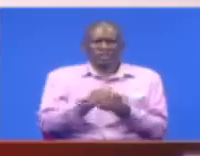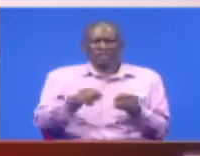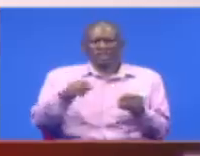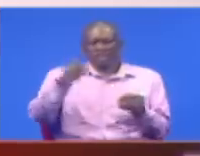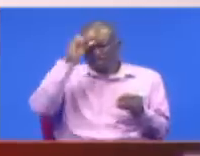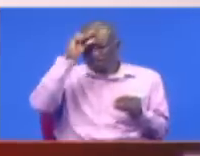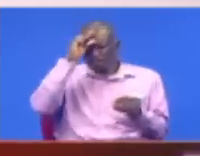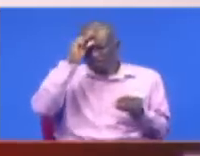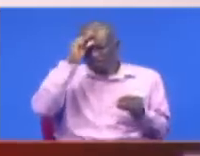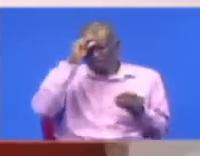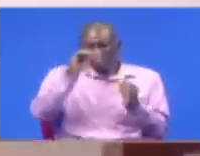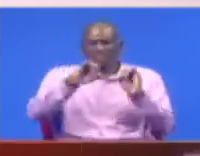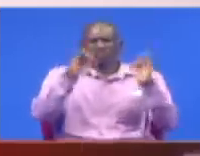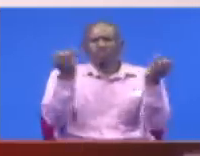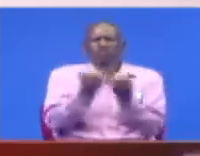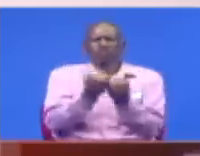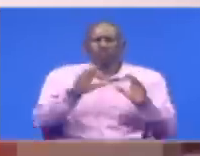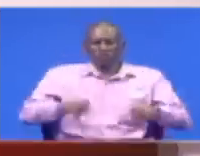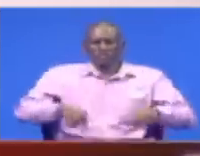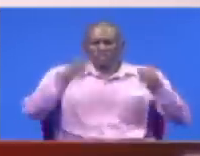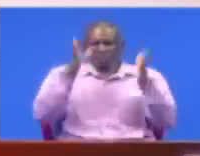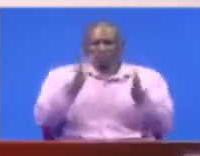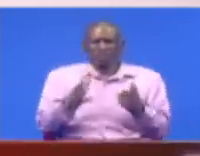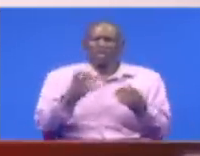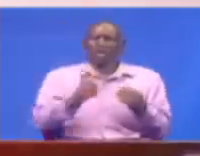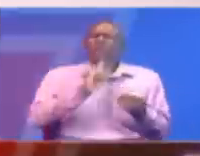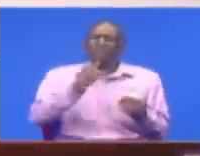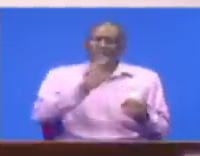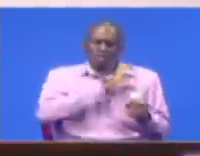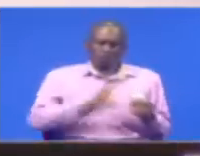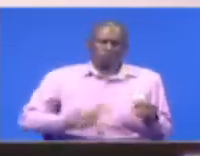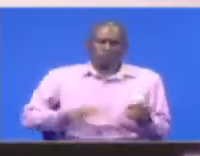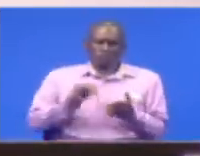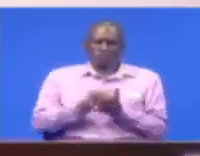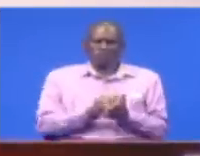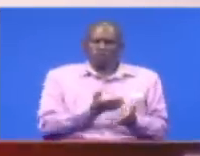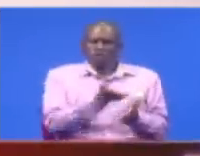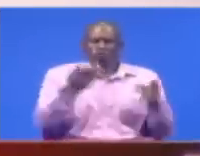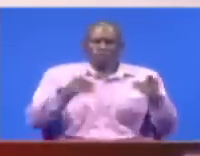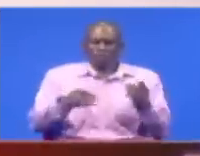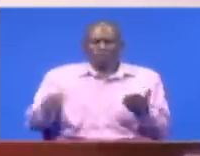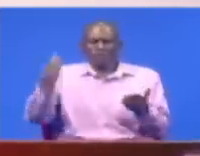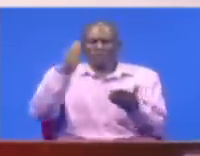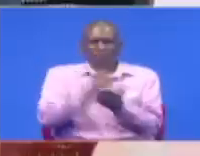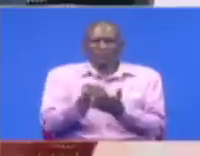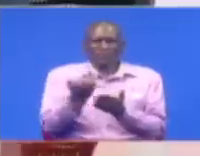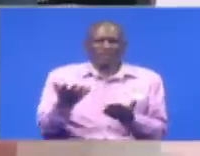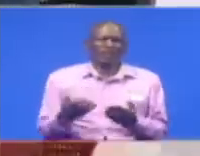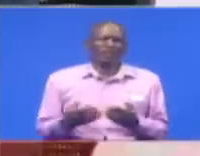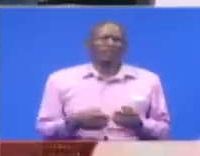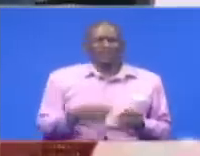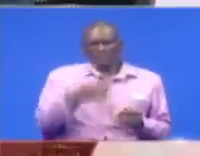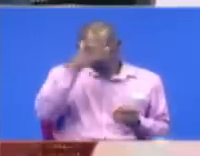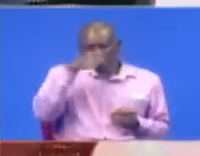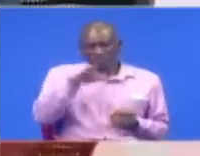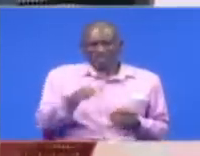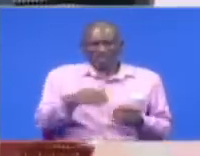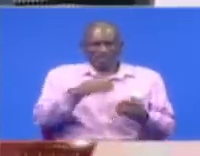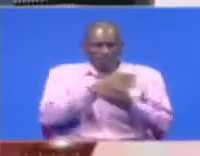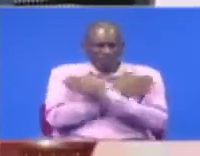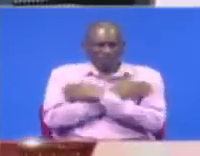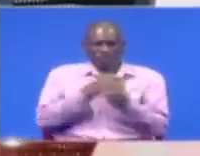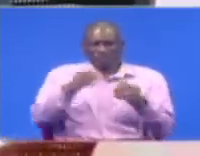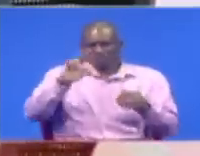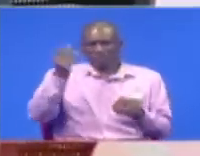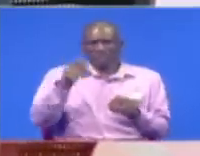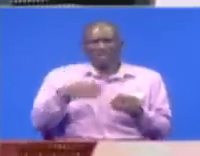as state corporation or chairmanship. So are you telling the commission that those people who get appointed is because they are close to the president. I